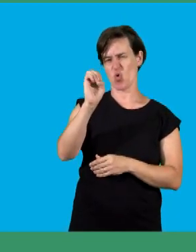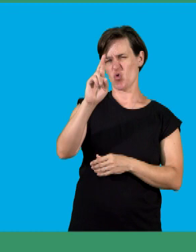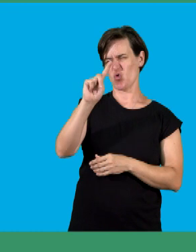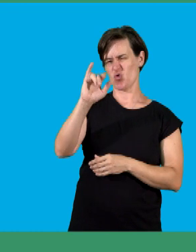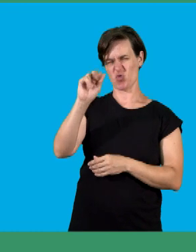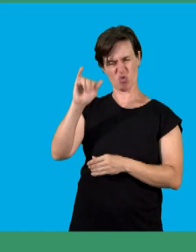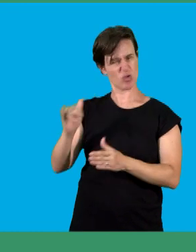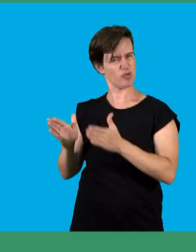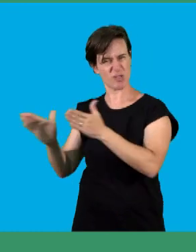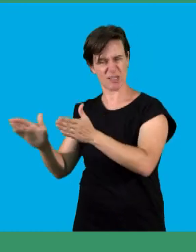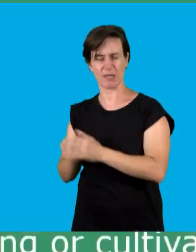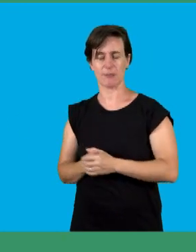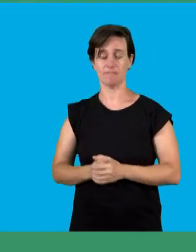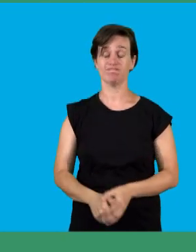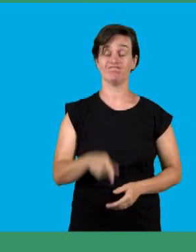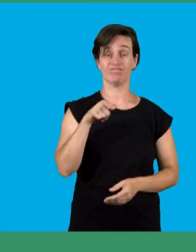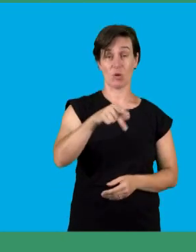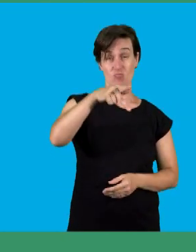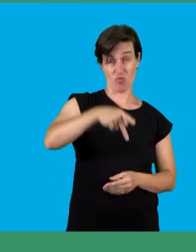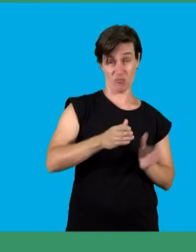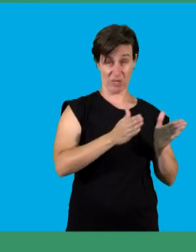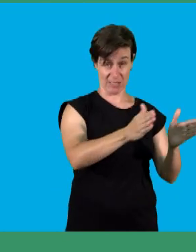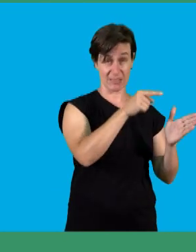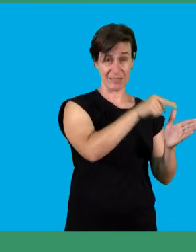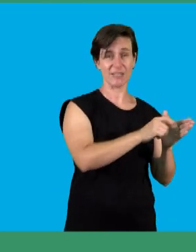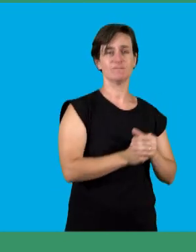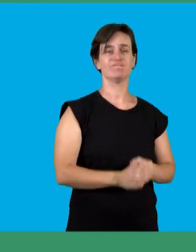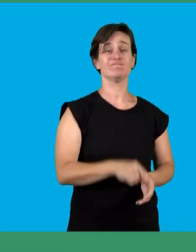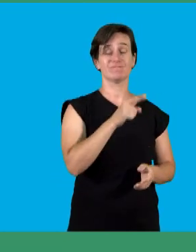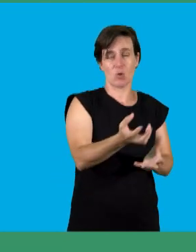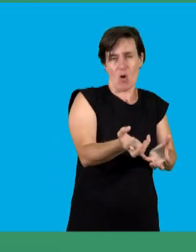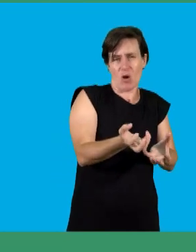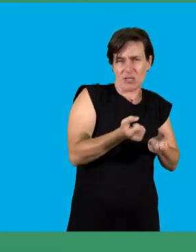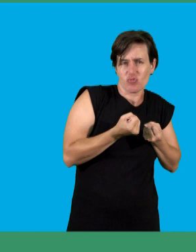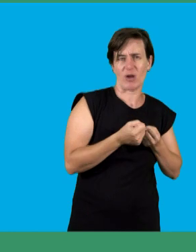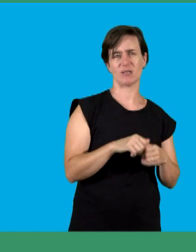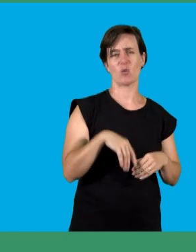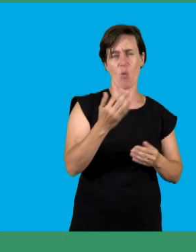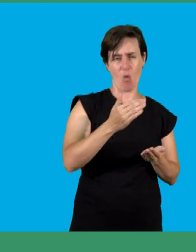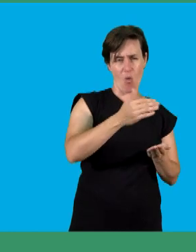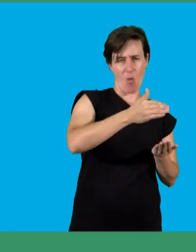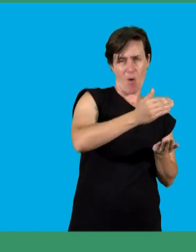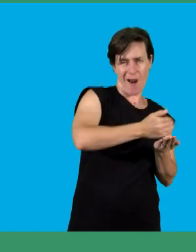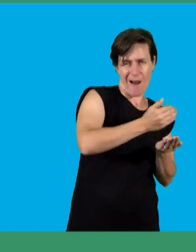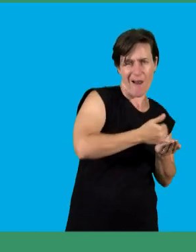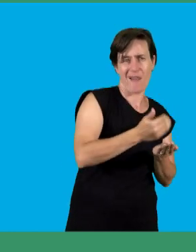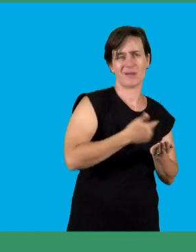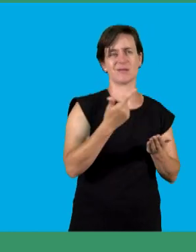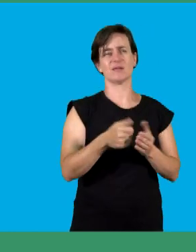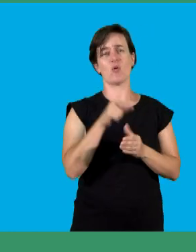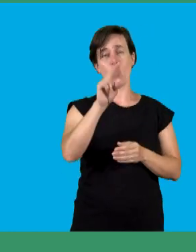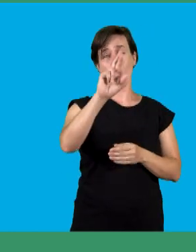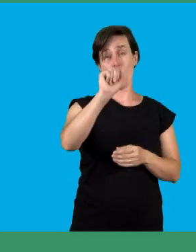tertiary sectors. We'll start with the primary sector. The primary sector deals with the extraction or collecting